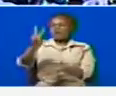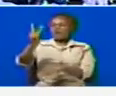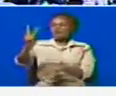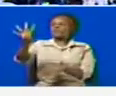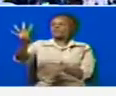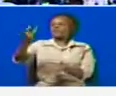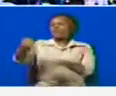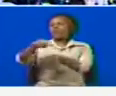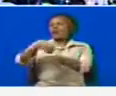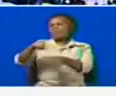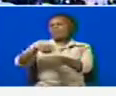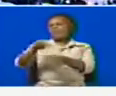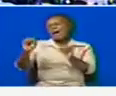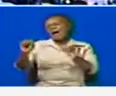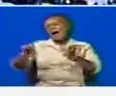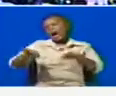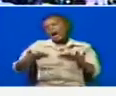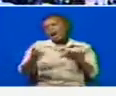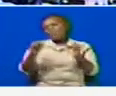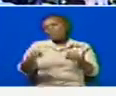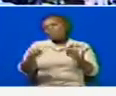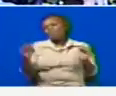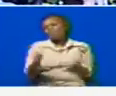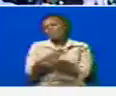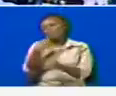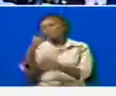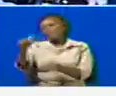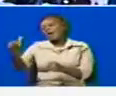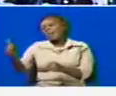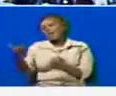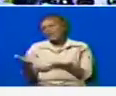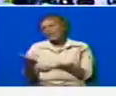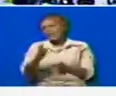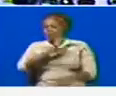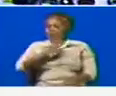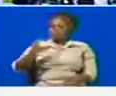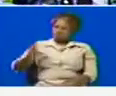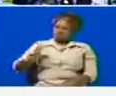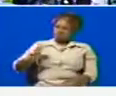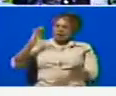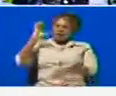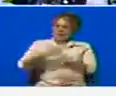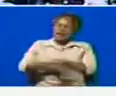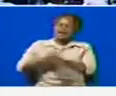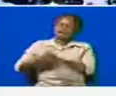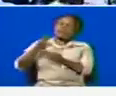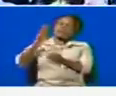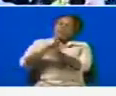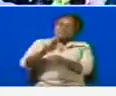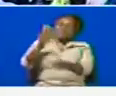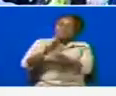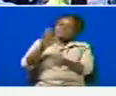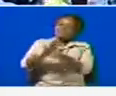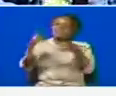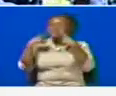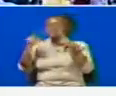hours, how come then they cannot give another estimate now that the hours have increased, now that the commission has received more and more results?